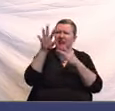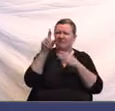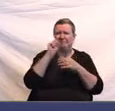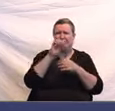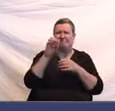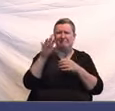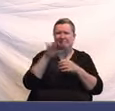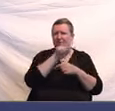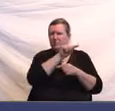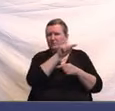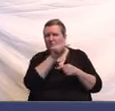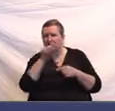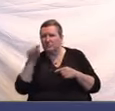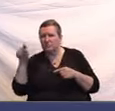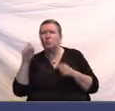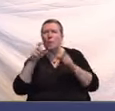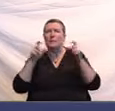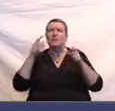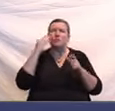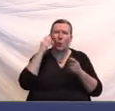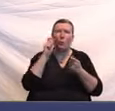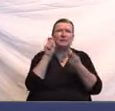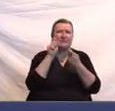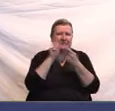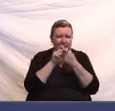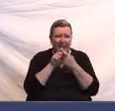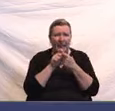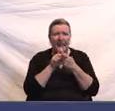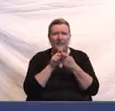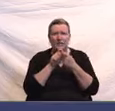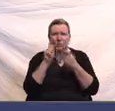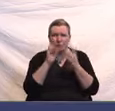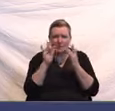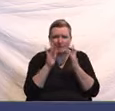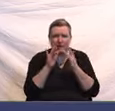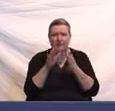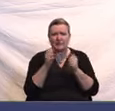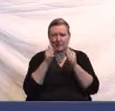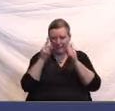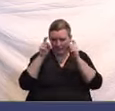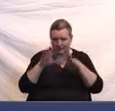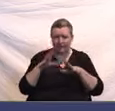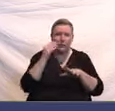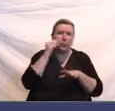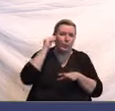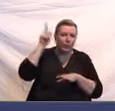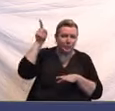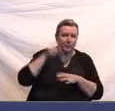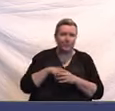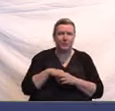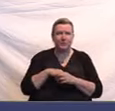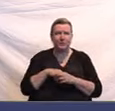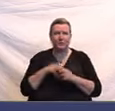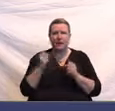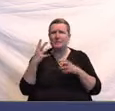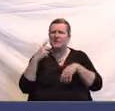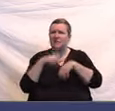know what the exact address is? And how many times can you get a free test? Can you get it once a